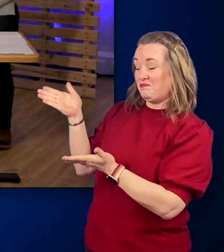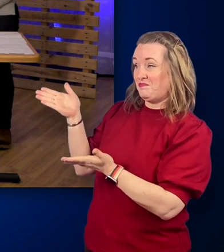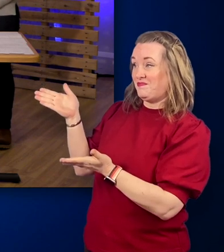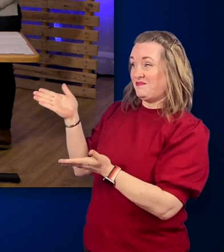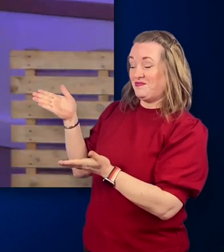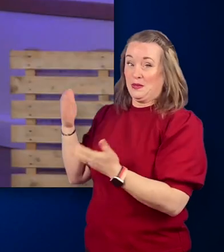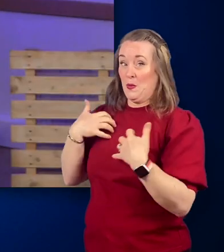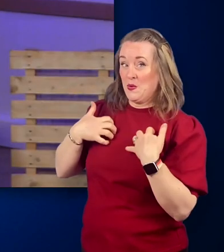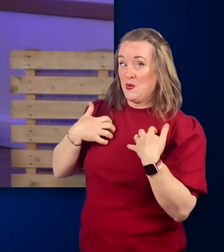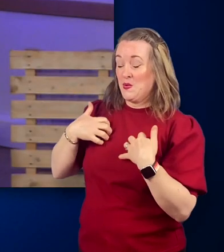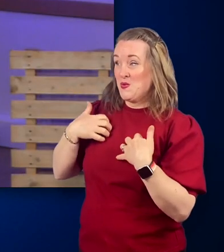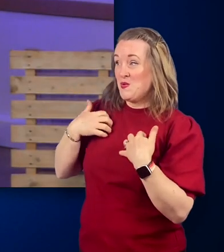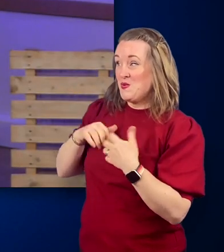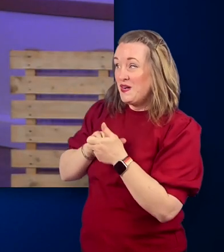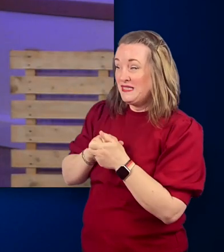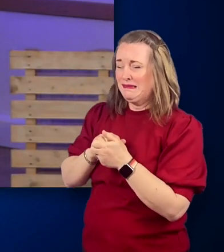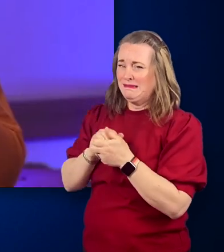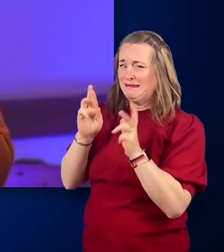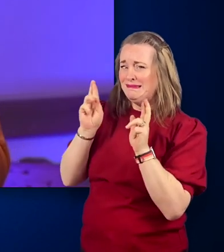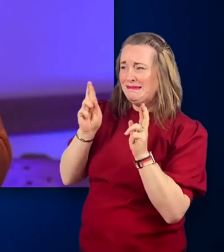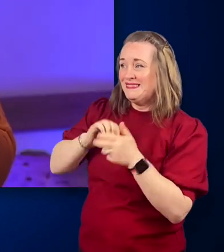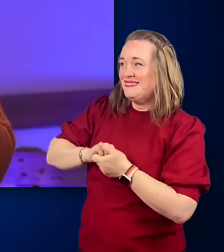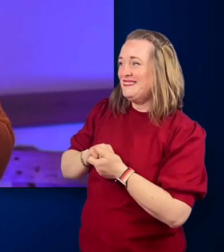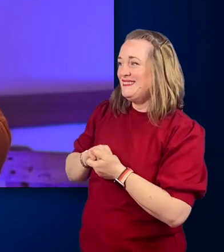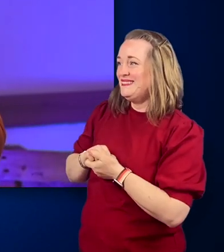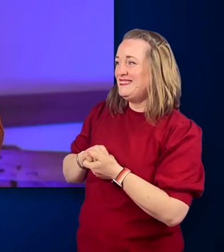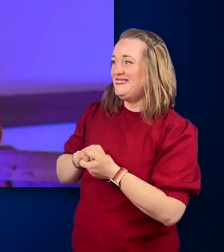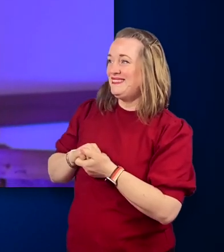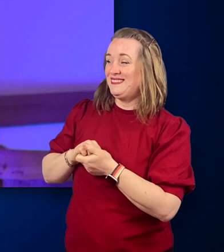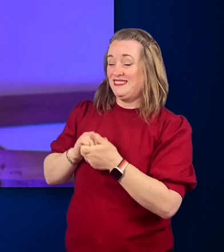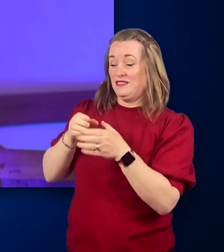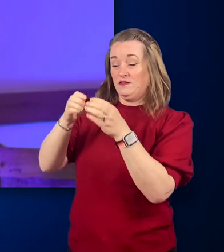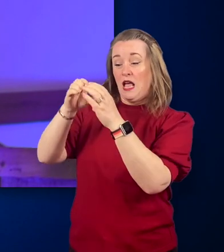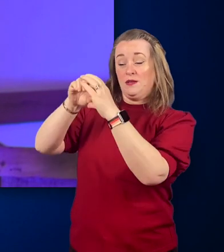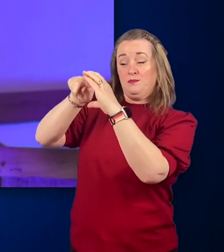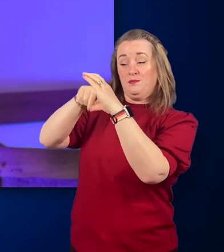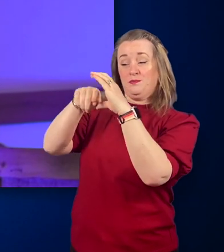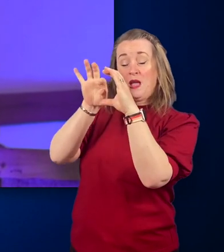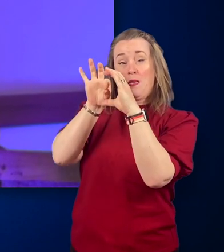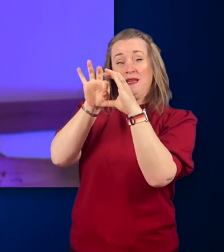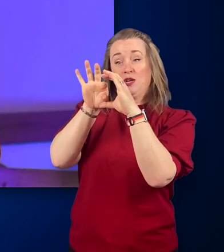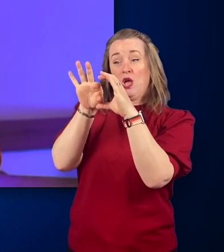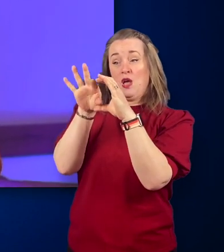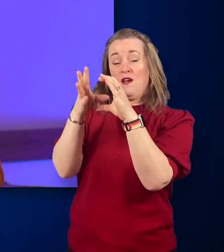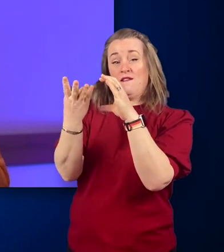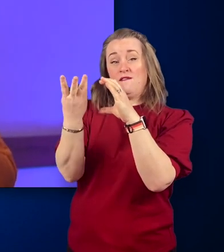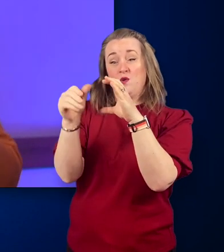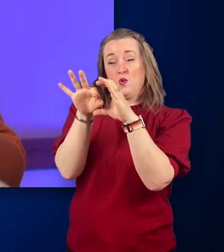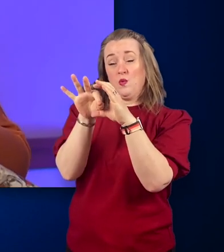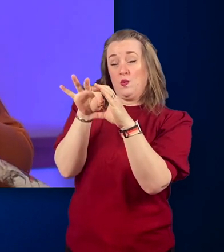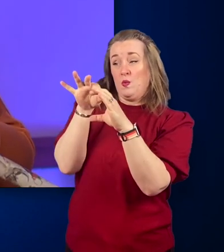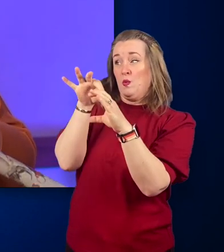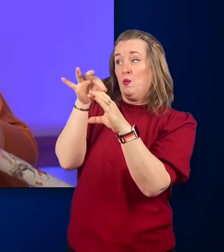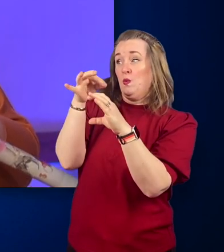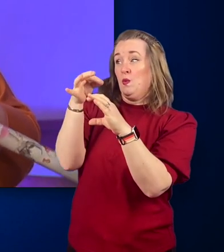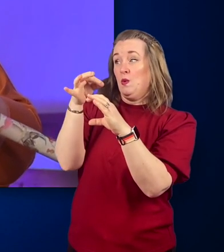Here we go. Let's see if it works. So all you want to do is find the middle and take a few of your palm leaves from the middle,